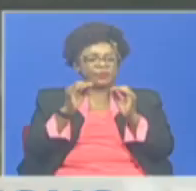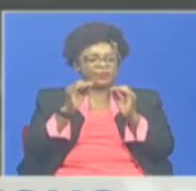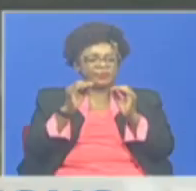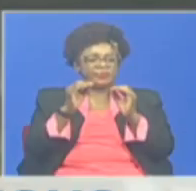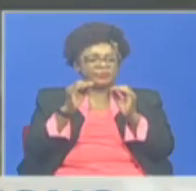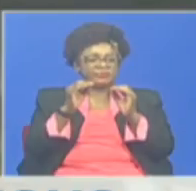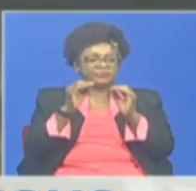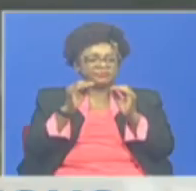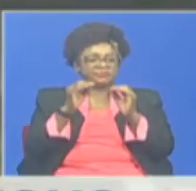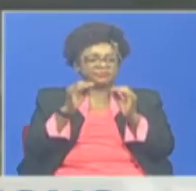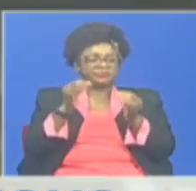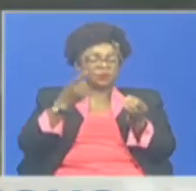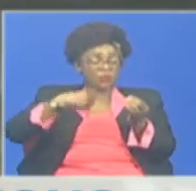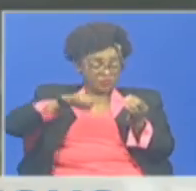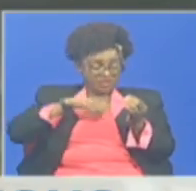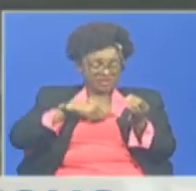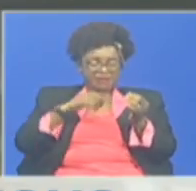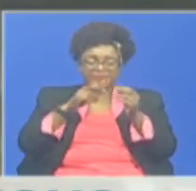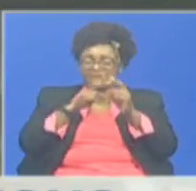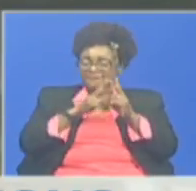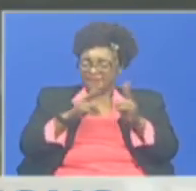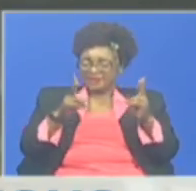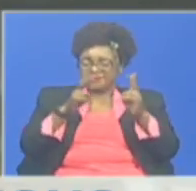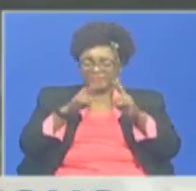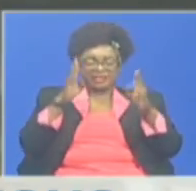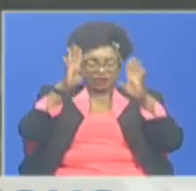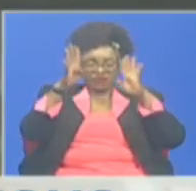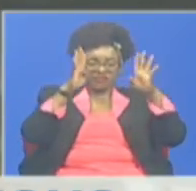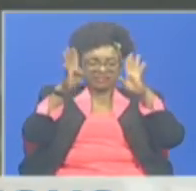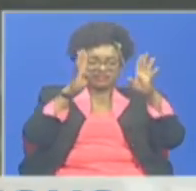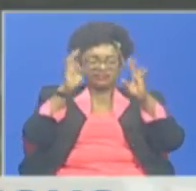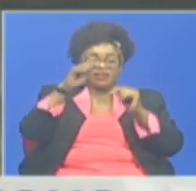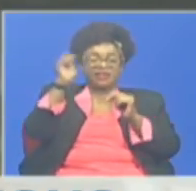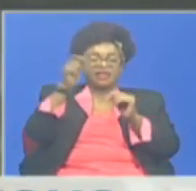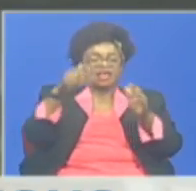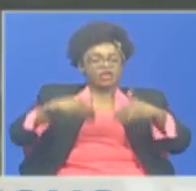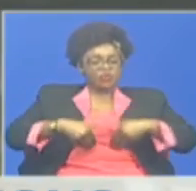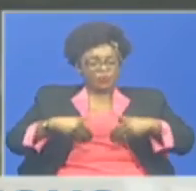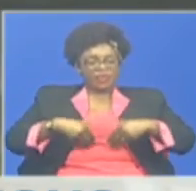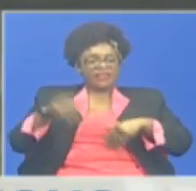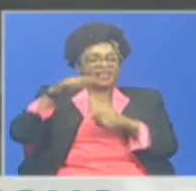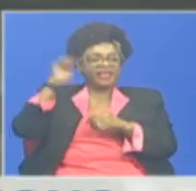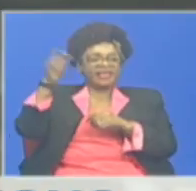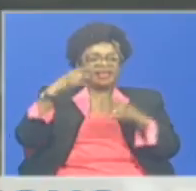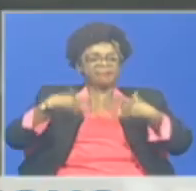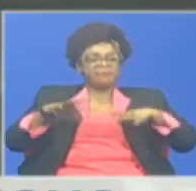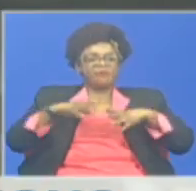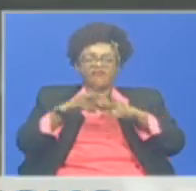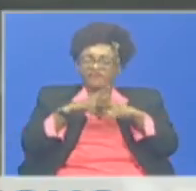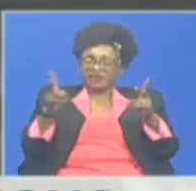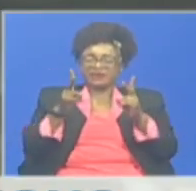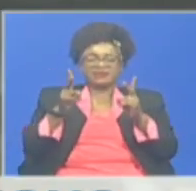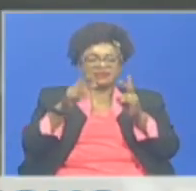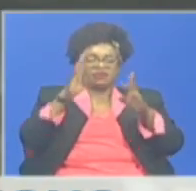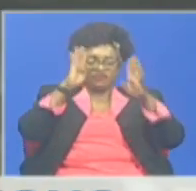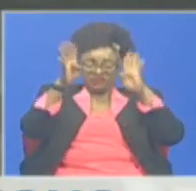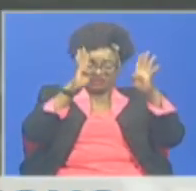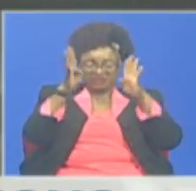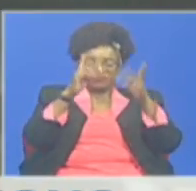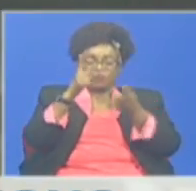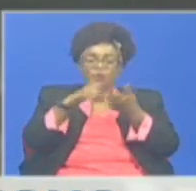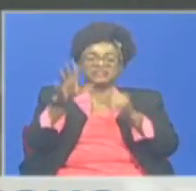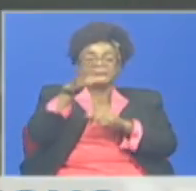very innovative. And Kenyan youth and Kenyan people have been very innovative. What has been missing